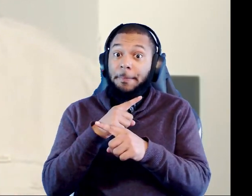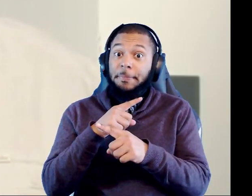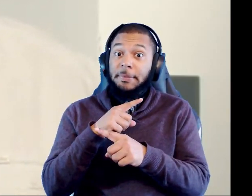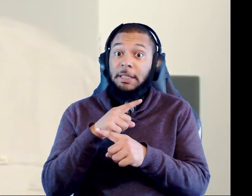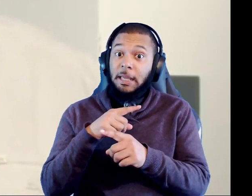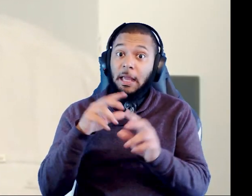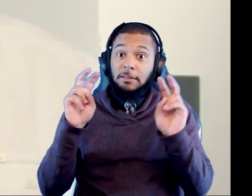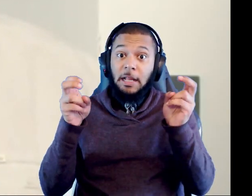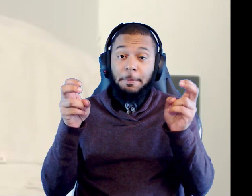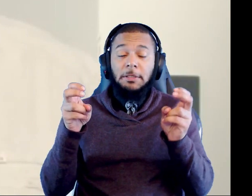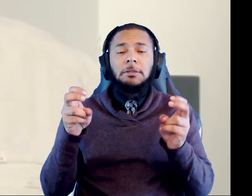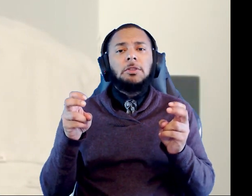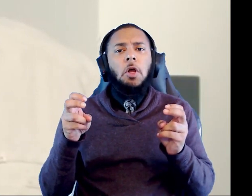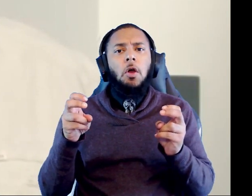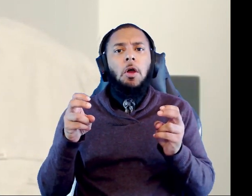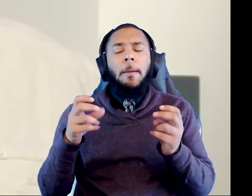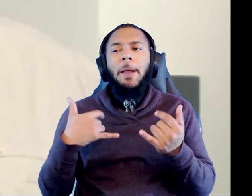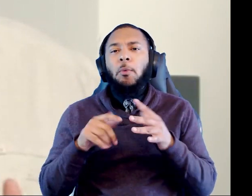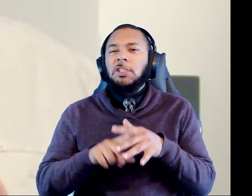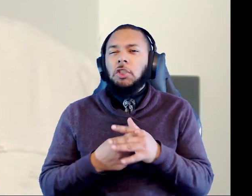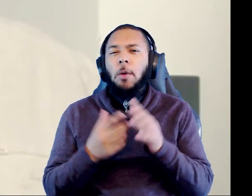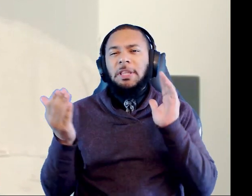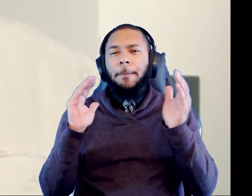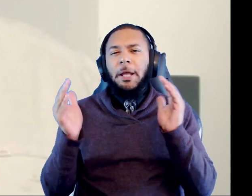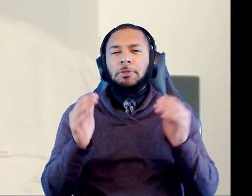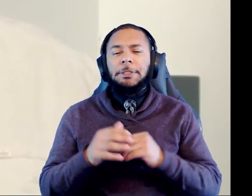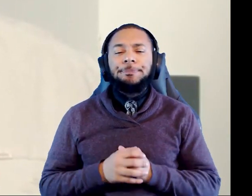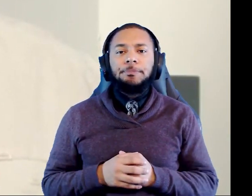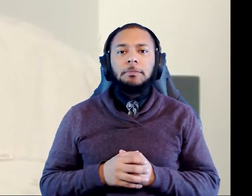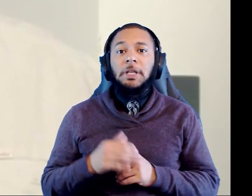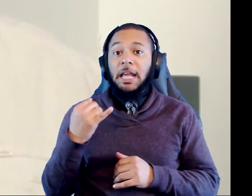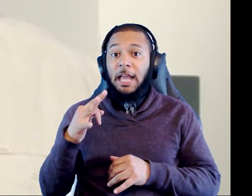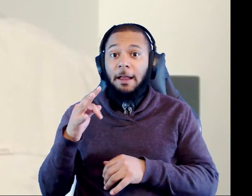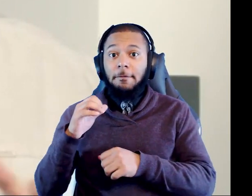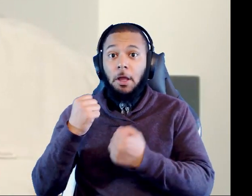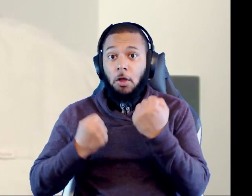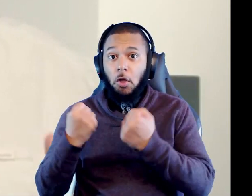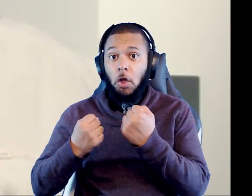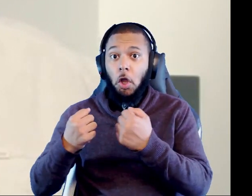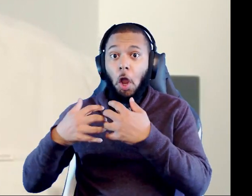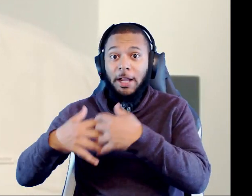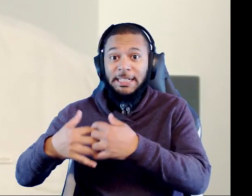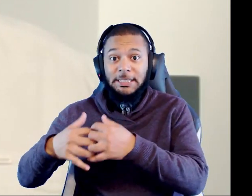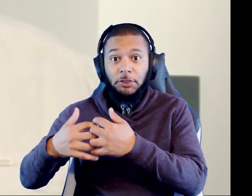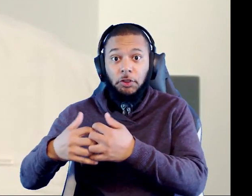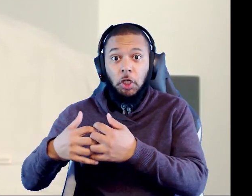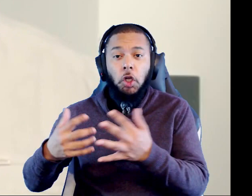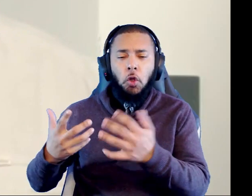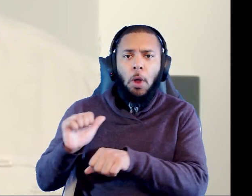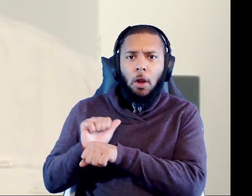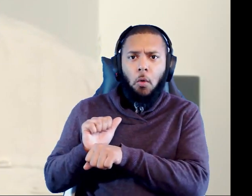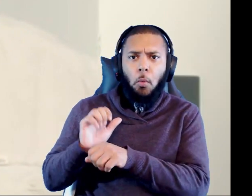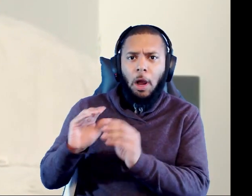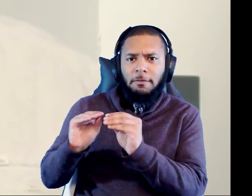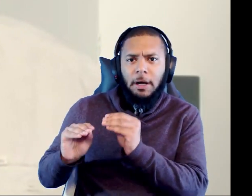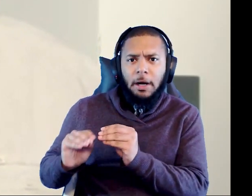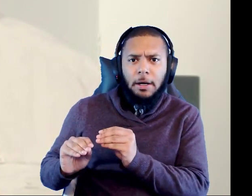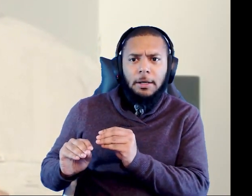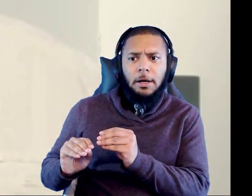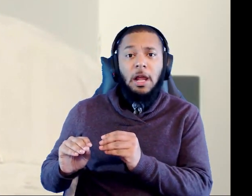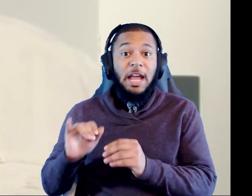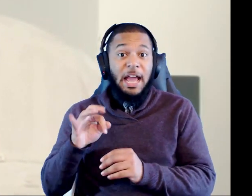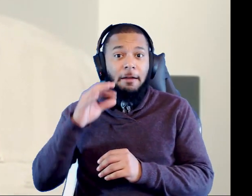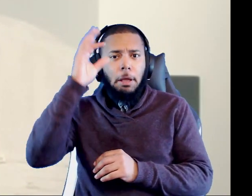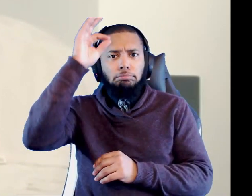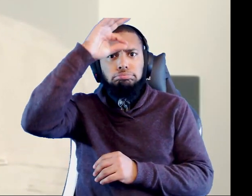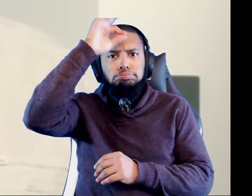let's preface it with a comparison. If you wanted to work on a car engine, you wouldn't just go out and start tearing into it if you didn't know anything about any of the parts or